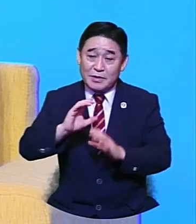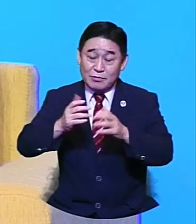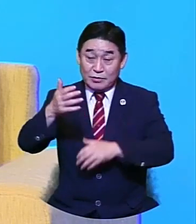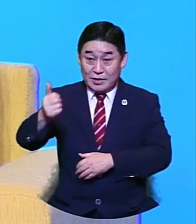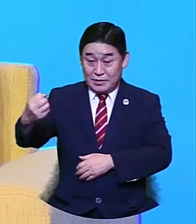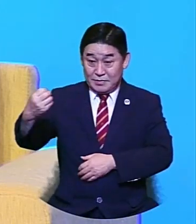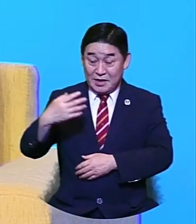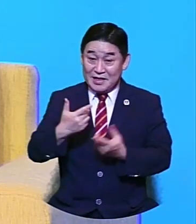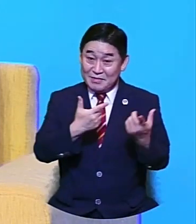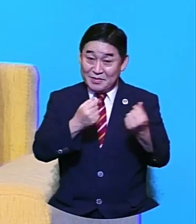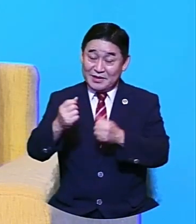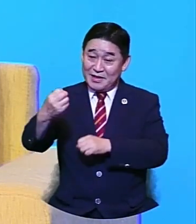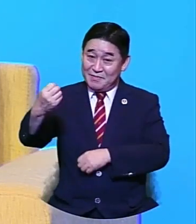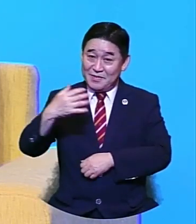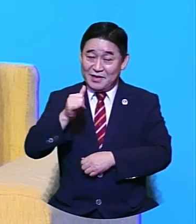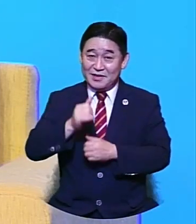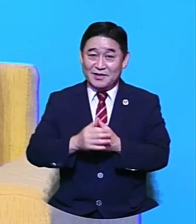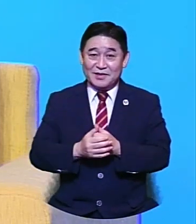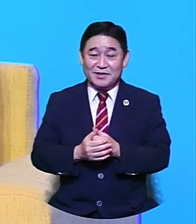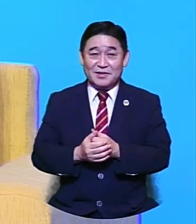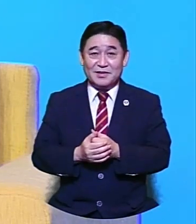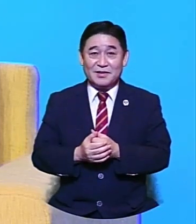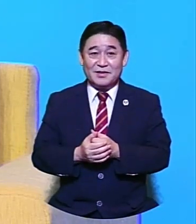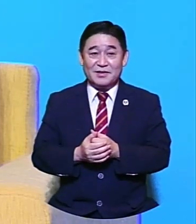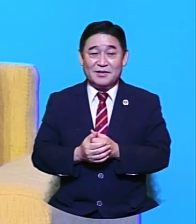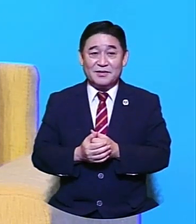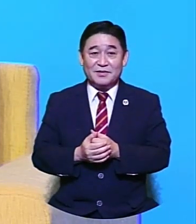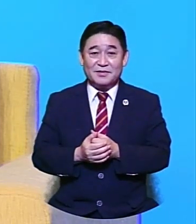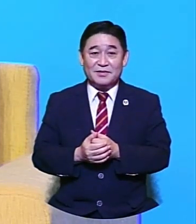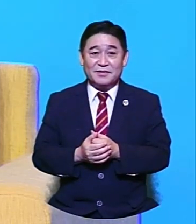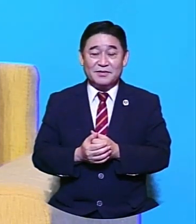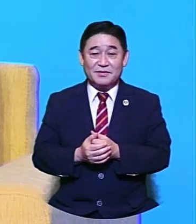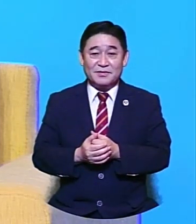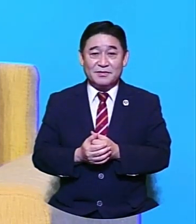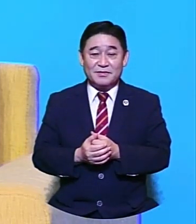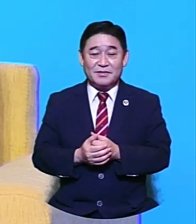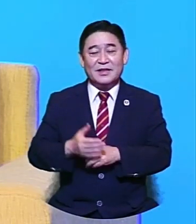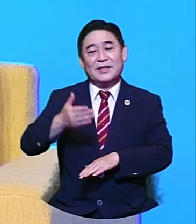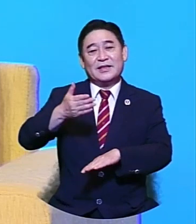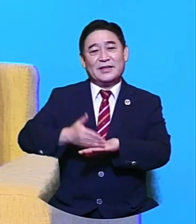point. I touched on that point. Thank you very much. And